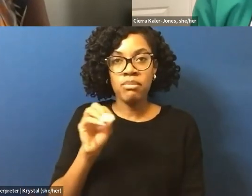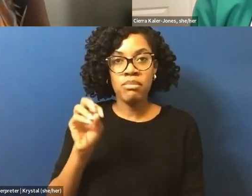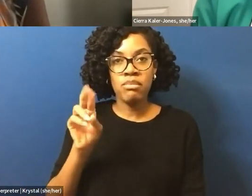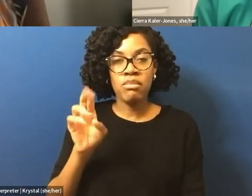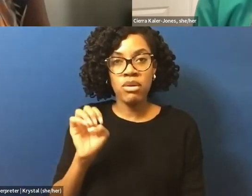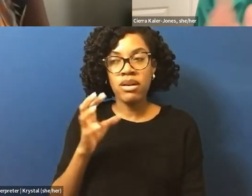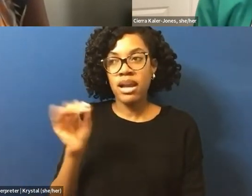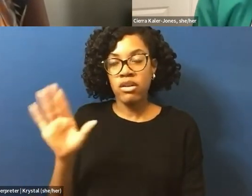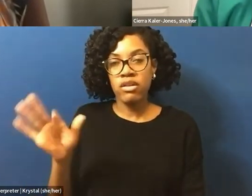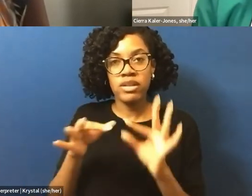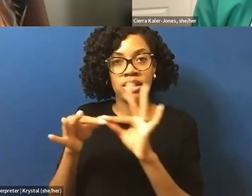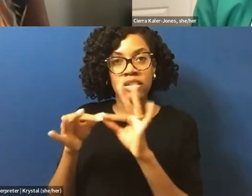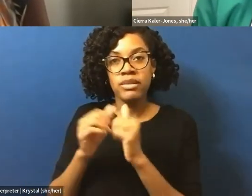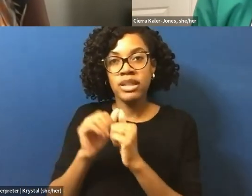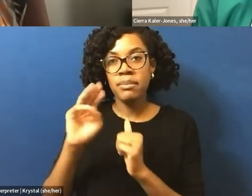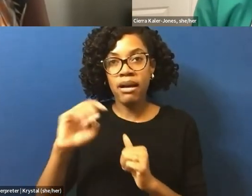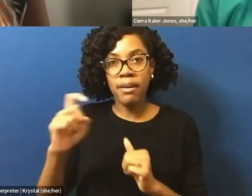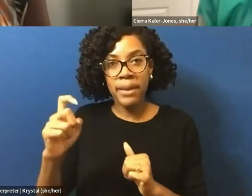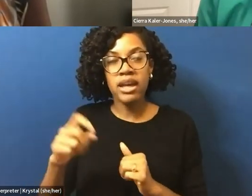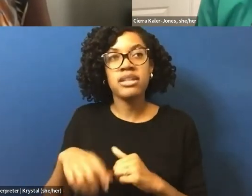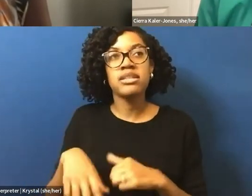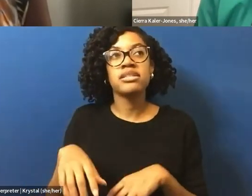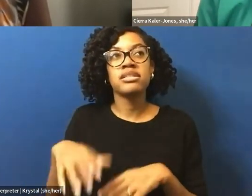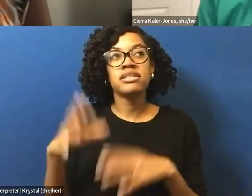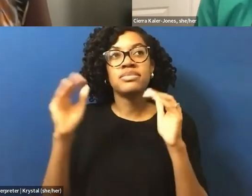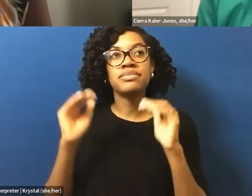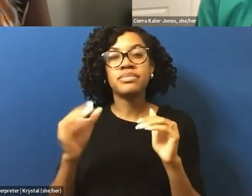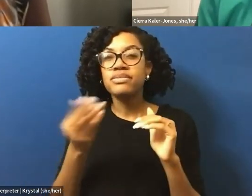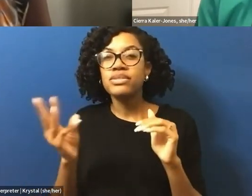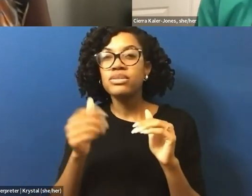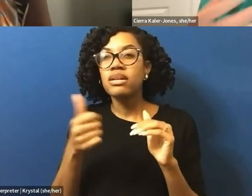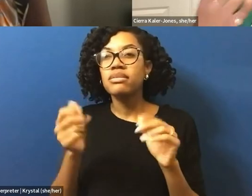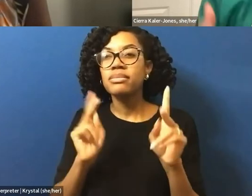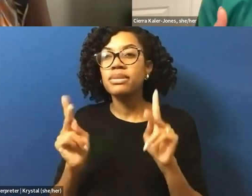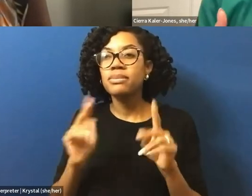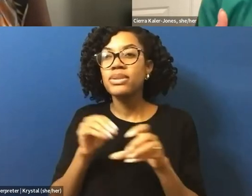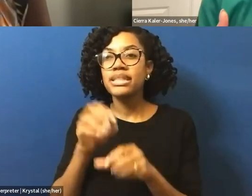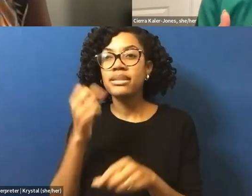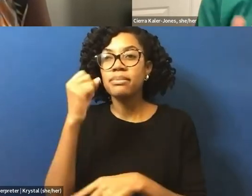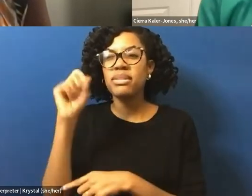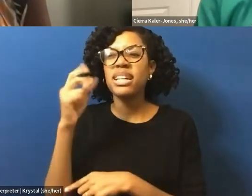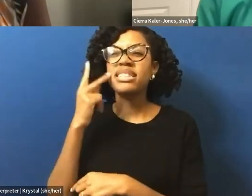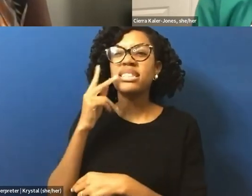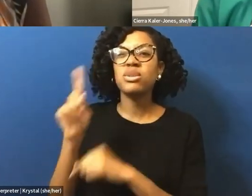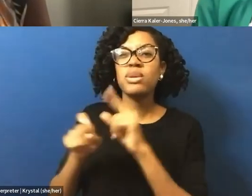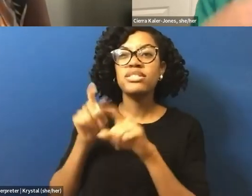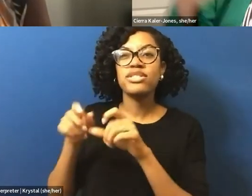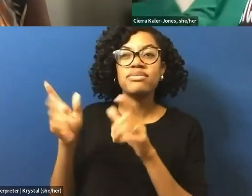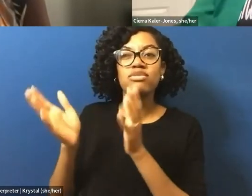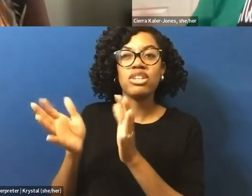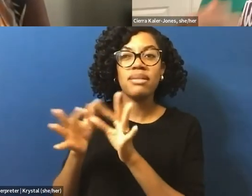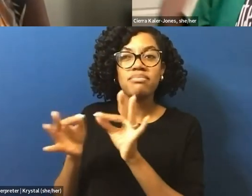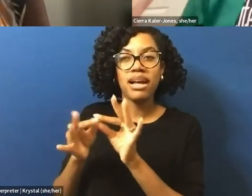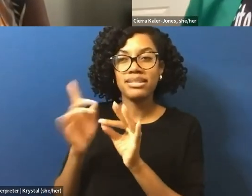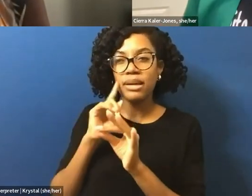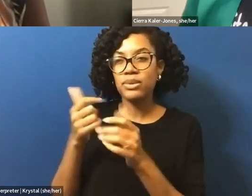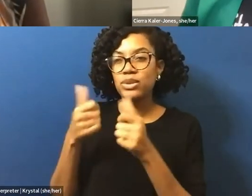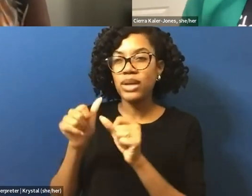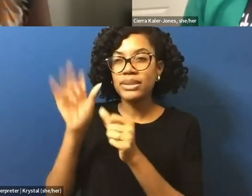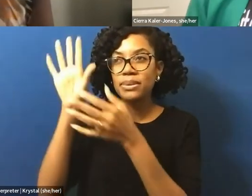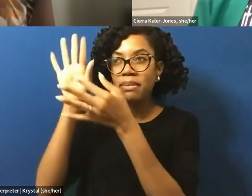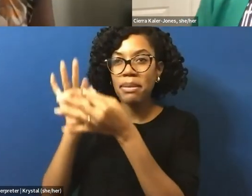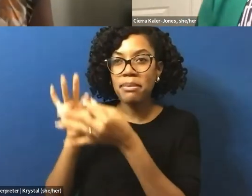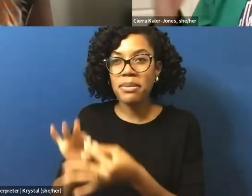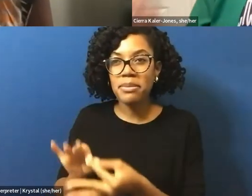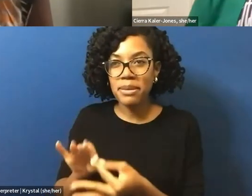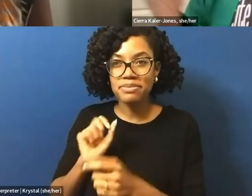Malcolm X and some of the men of the movement. And I see a couple of questions in the chat box that I'll kind of pull together, because I think that in talking about